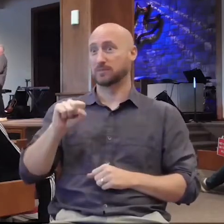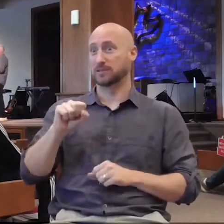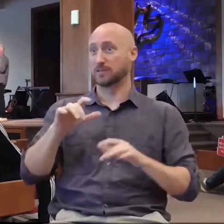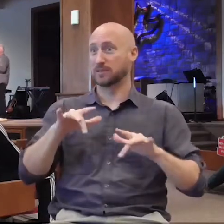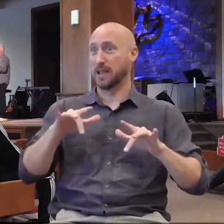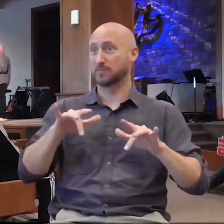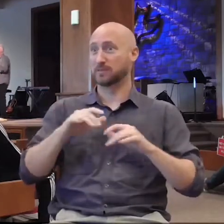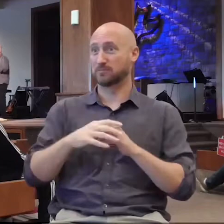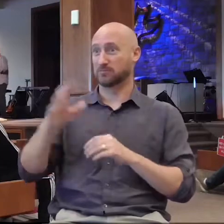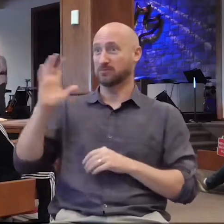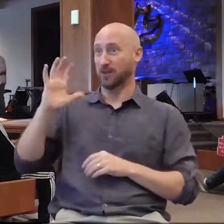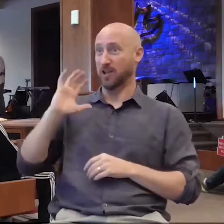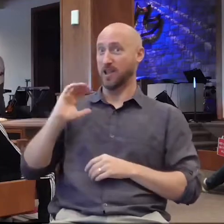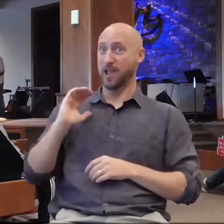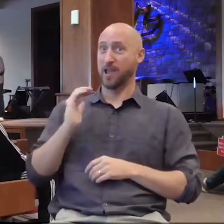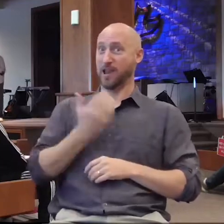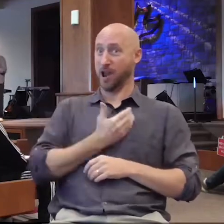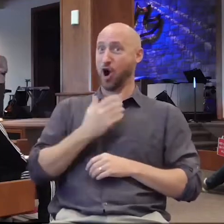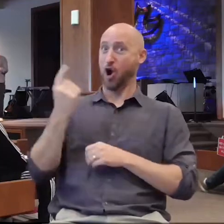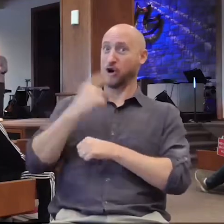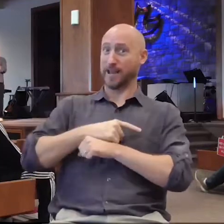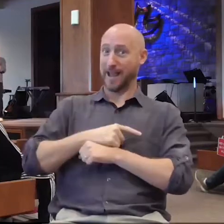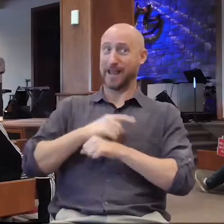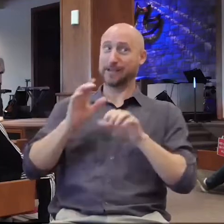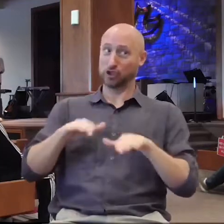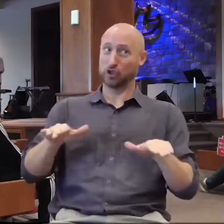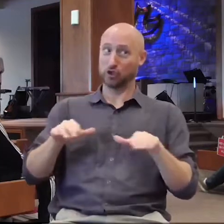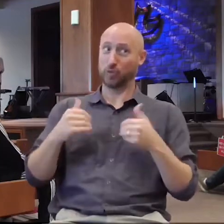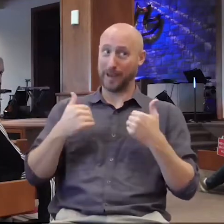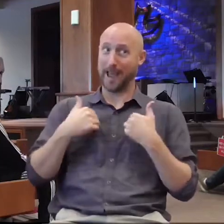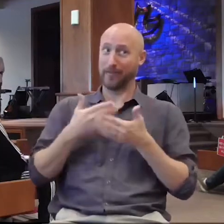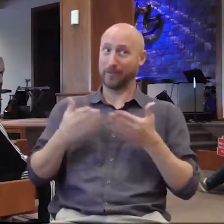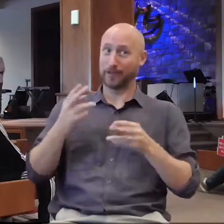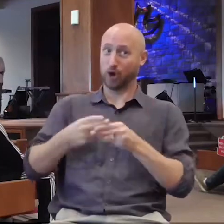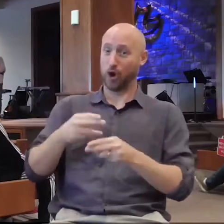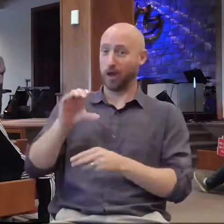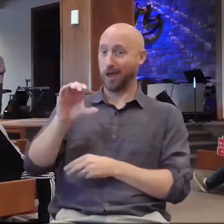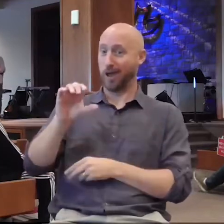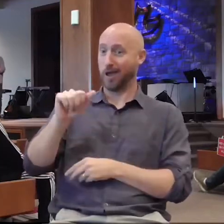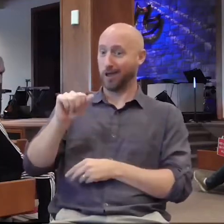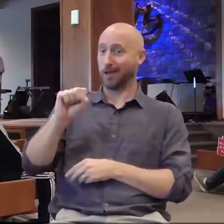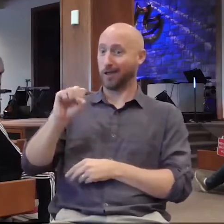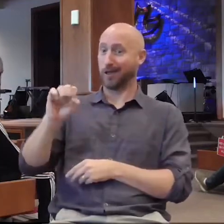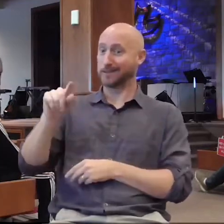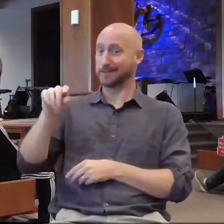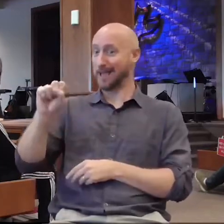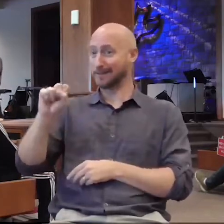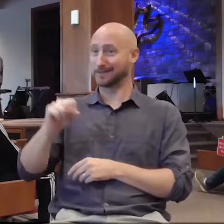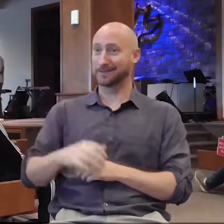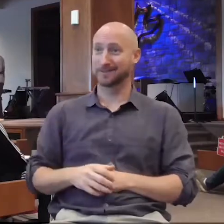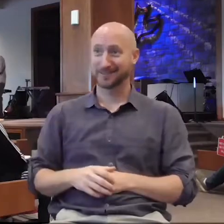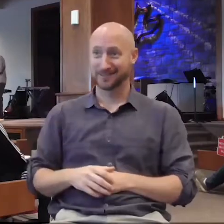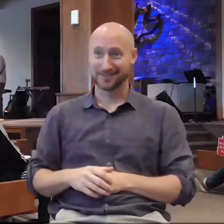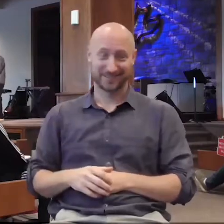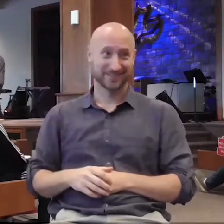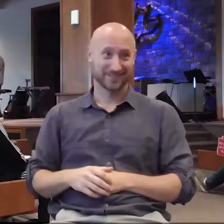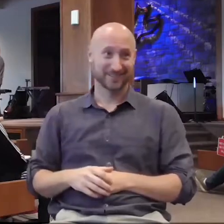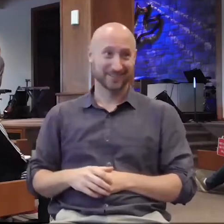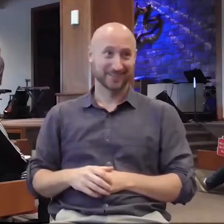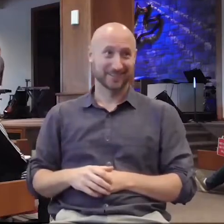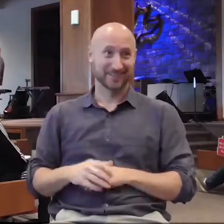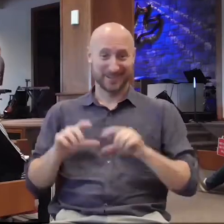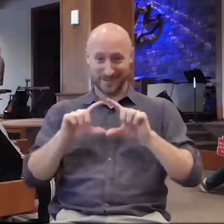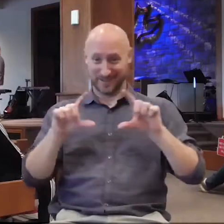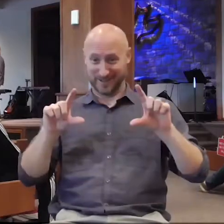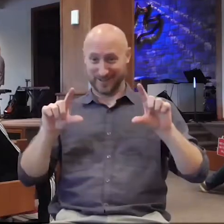children, we had these things called cassettes. You can go to the History Museum and probably see one of those on display there. But I